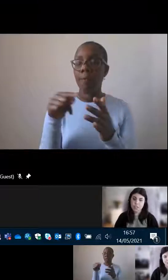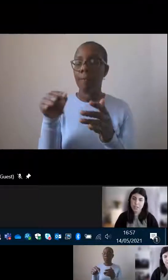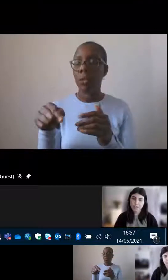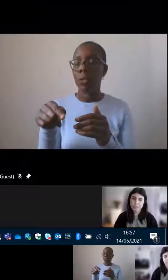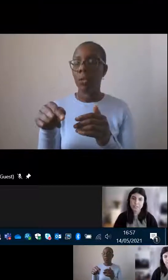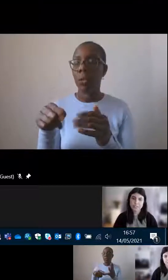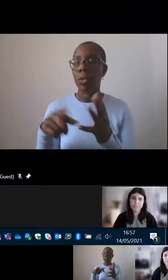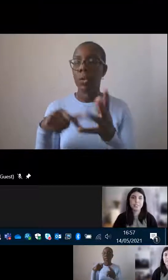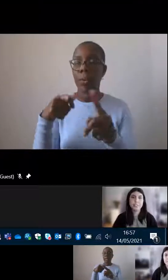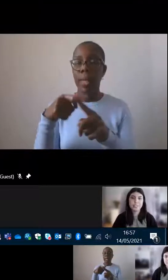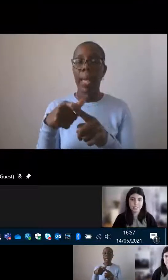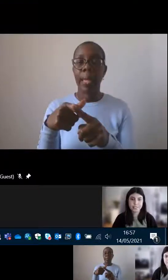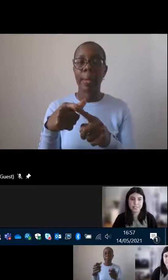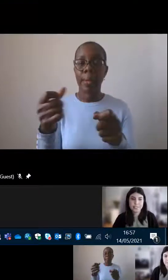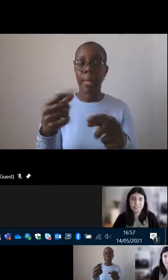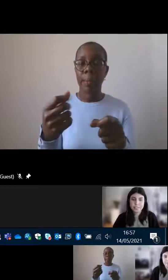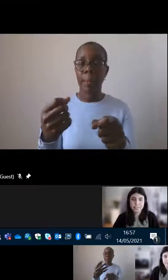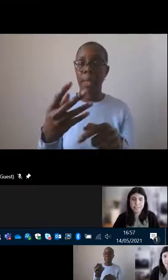strengthening.families@newham.gov.uk.